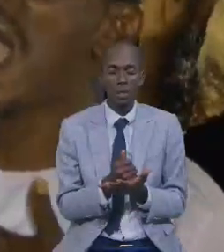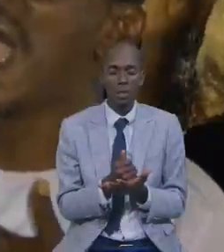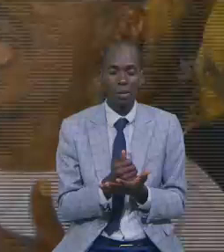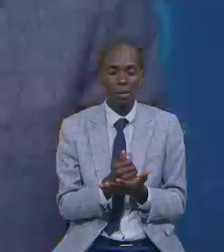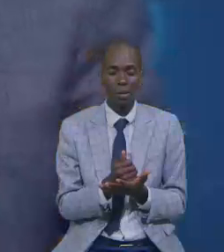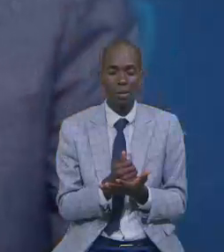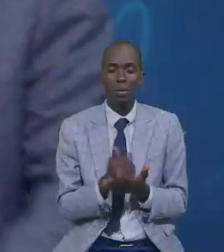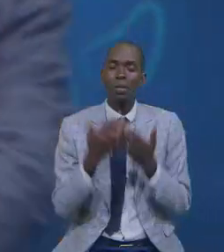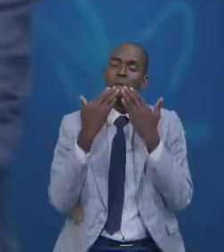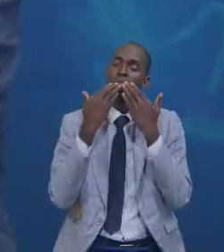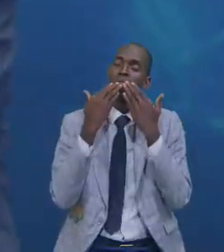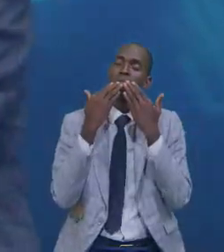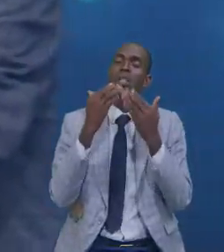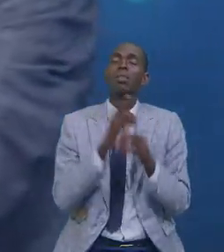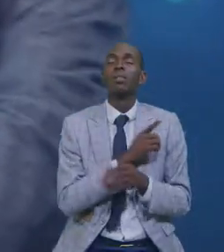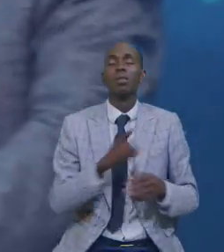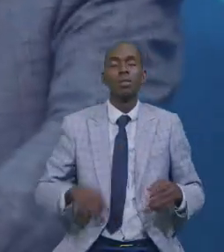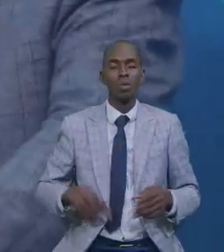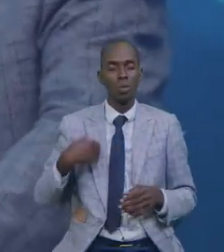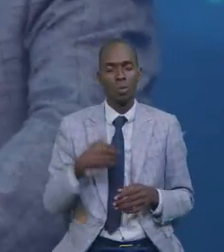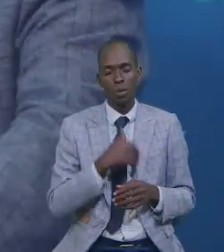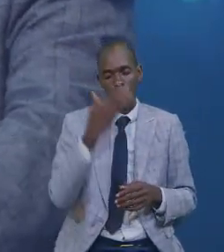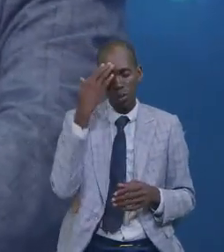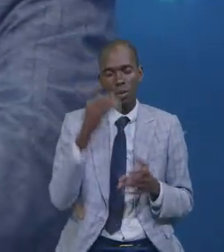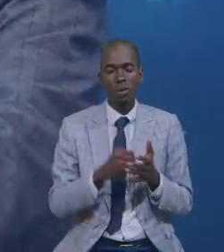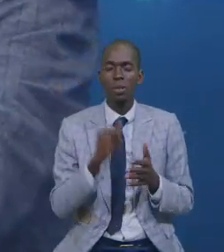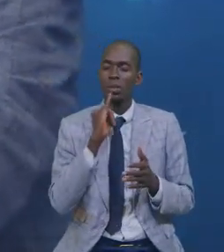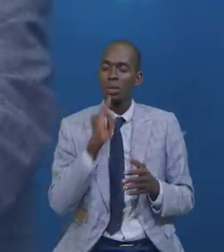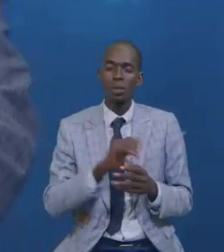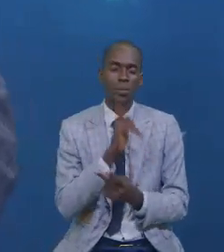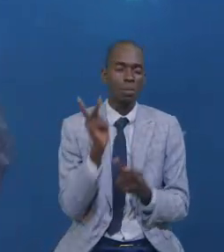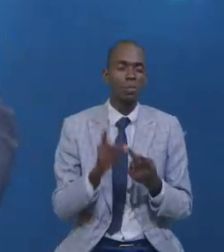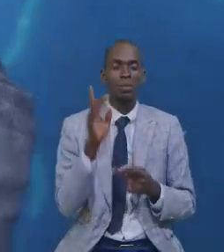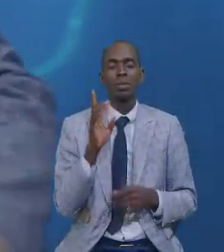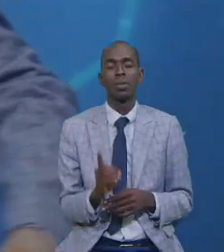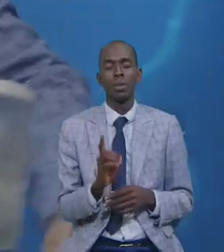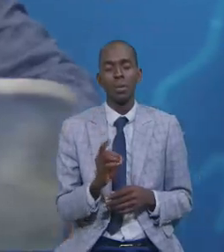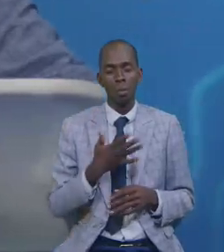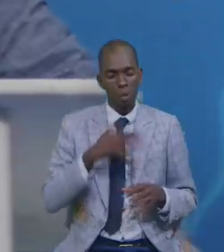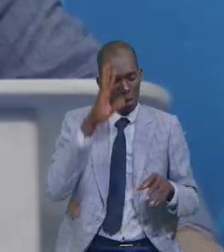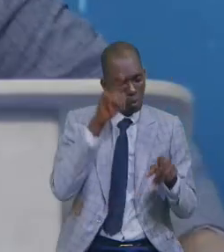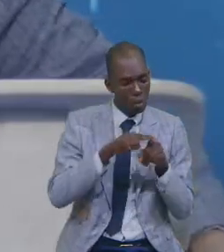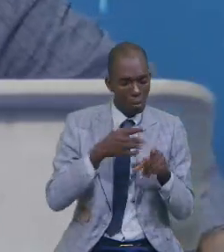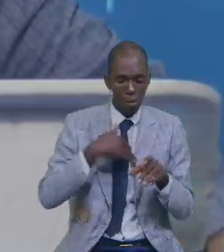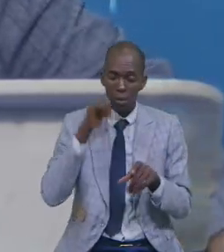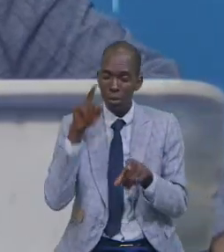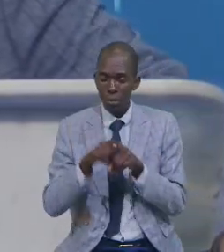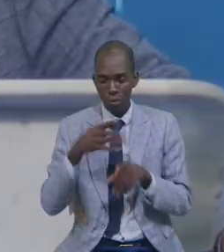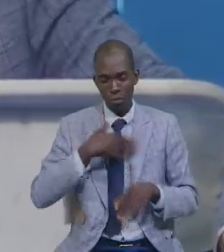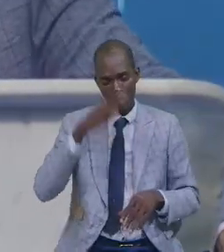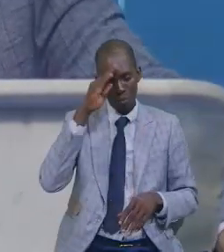Thank you, Lord. We know it is done. My brother, my sister, my boy, my